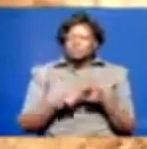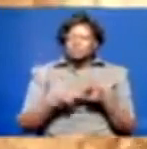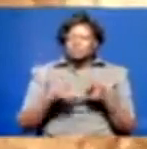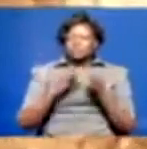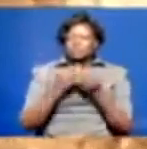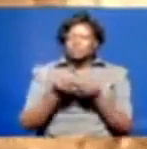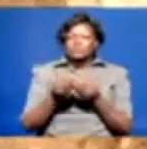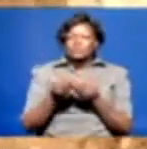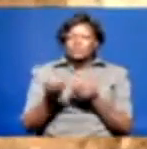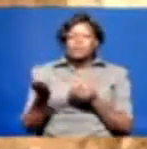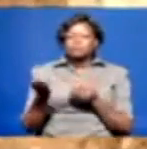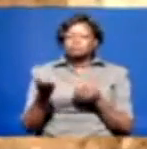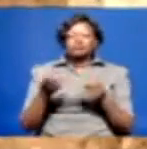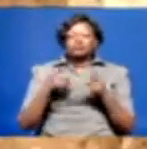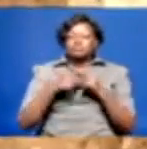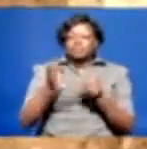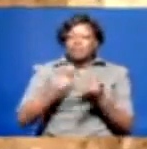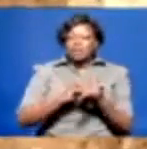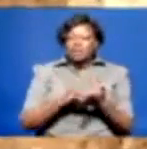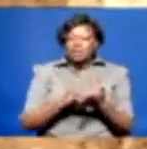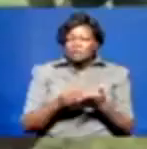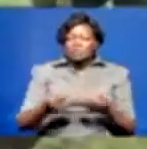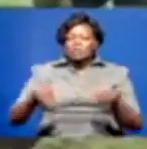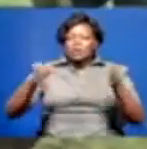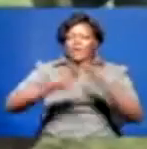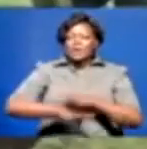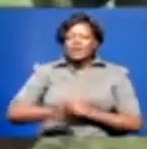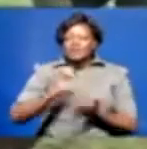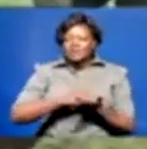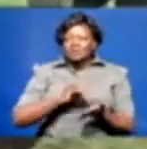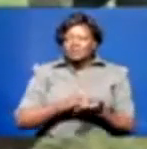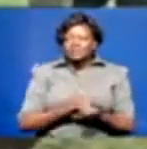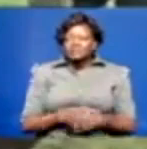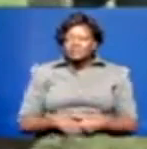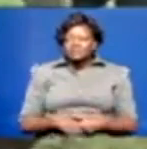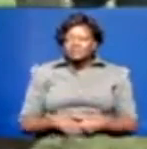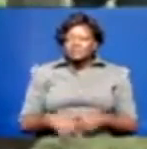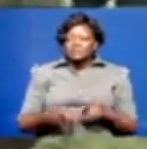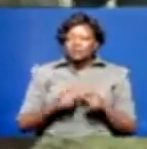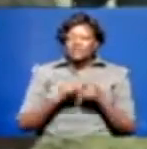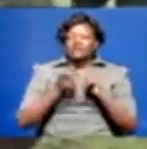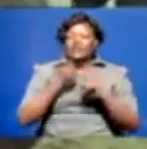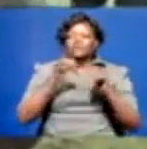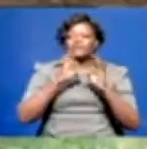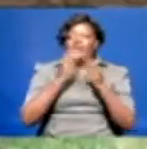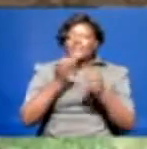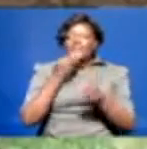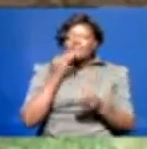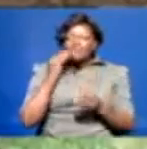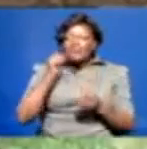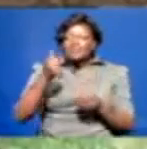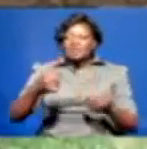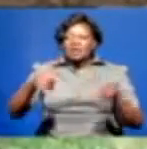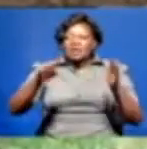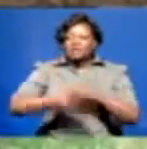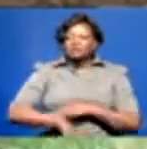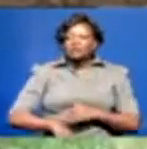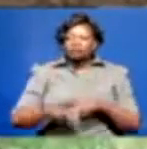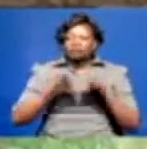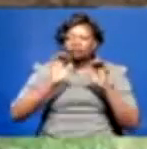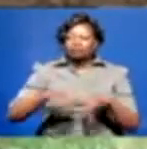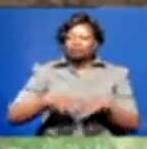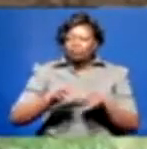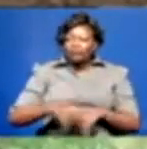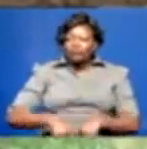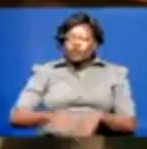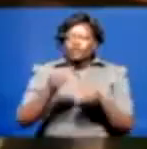to the drawing board and make fresh burial plans. At Muchendo's first family home, another grave was then dug, according to